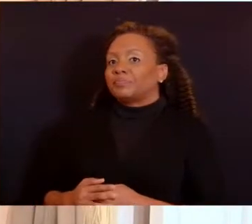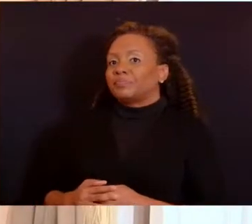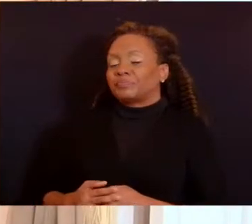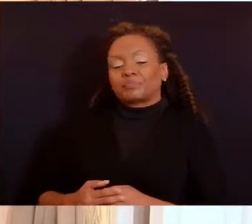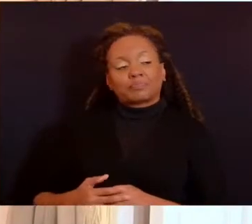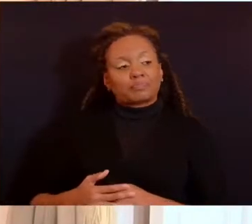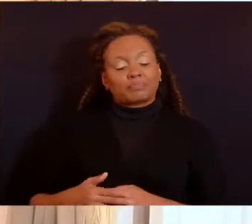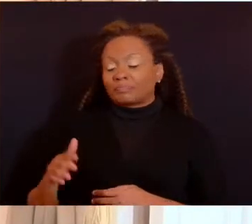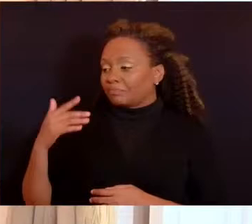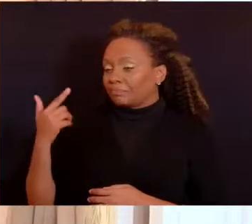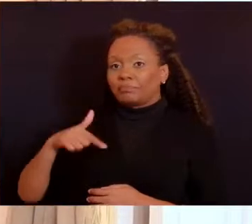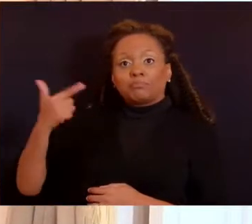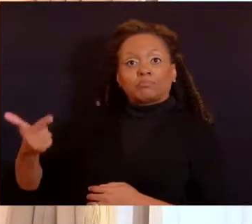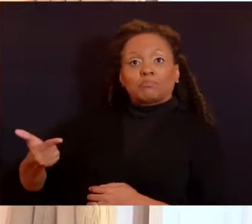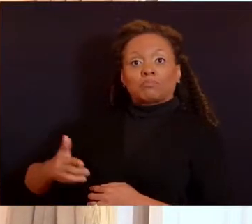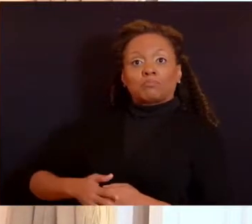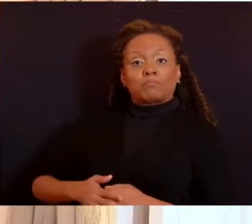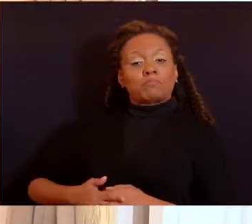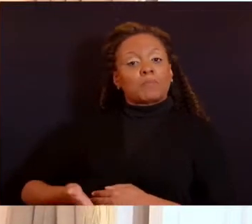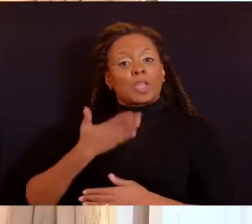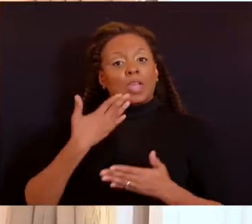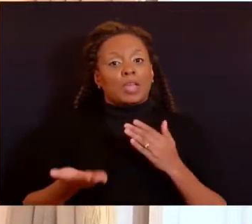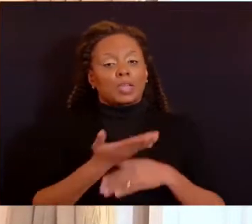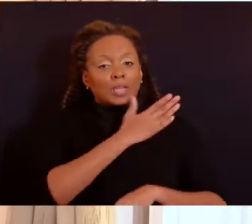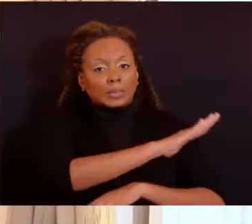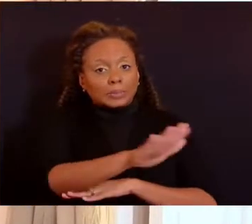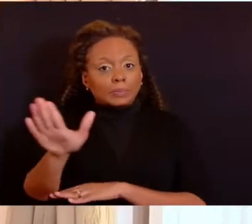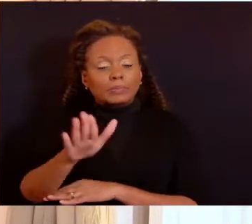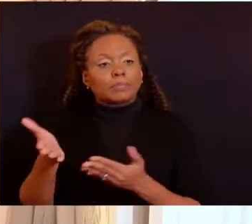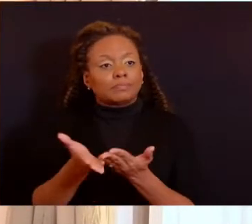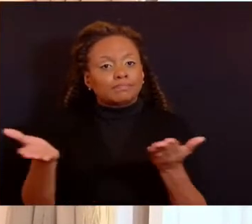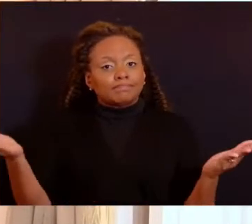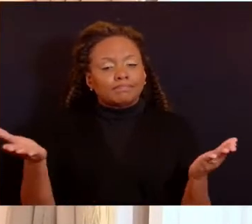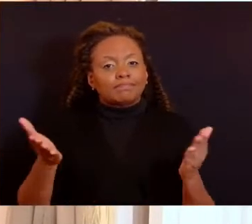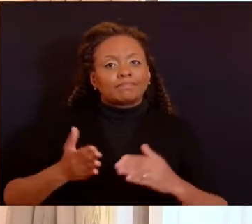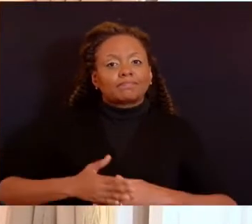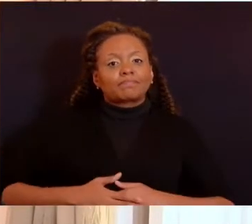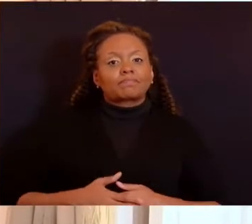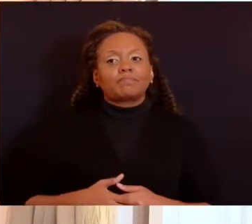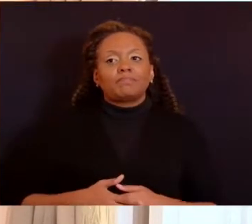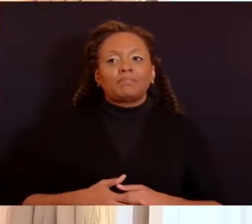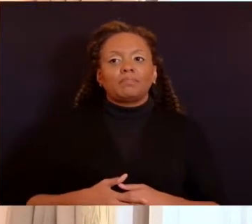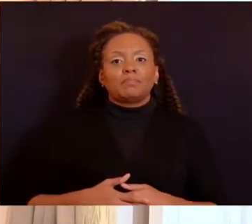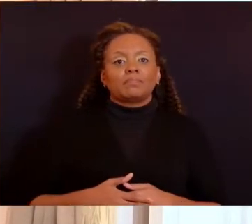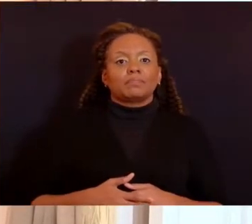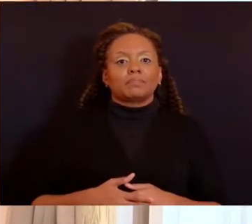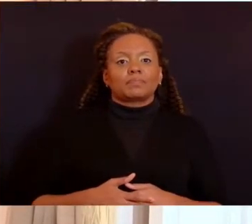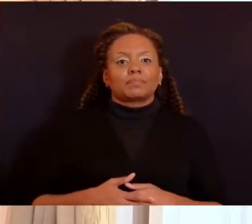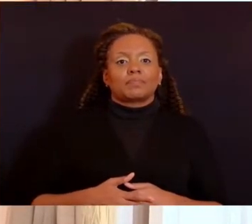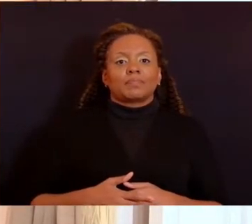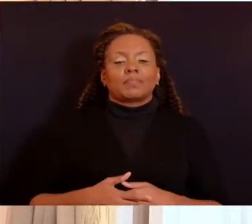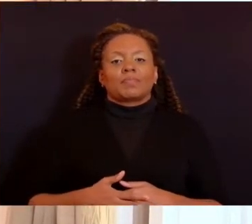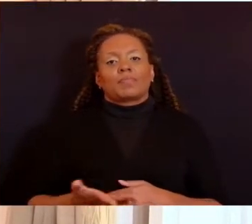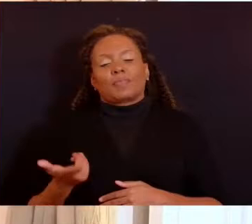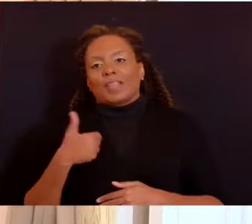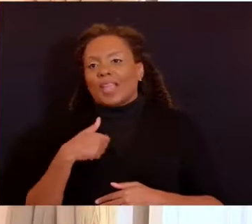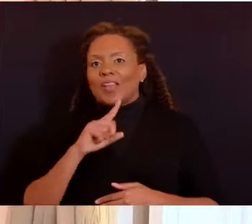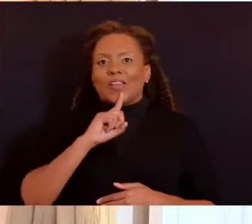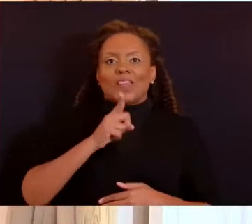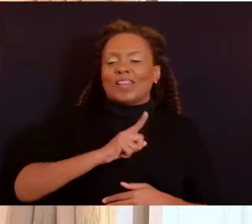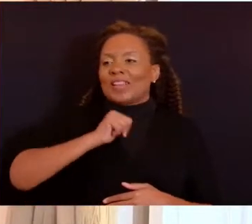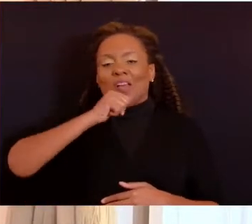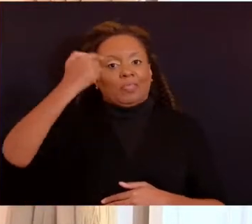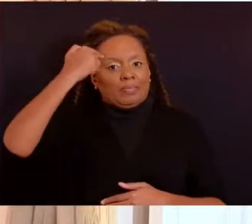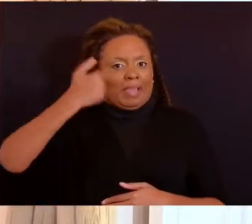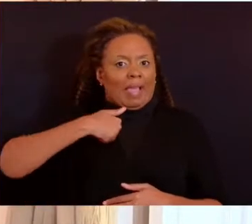Thank you very much, Lisa. Good evening to all Barbadians. I did expect to come and speak to you today, but I did